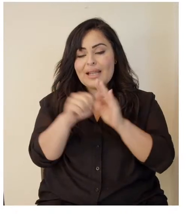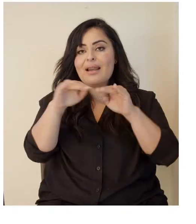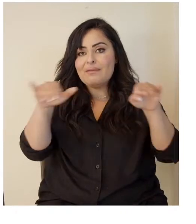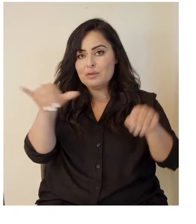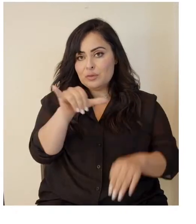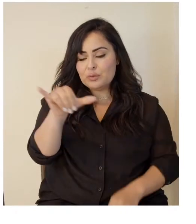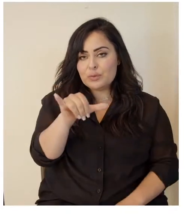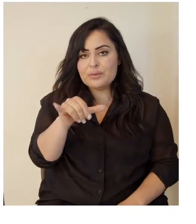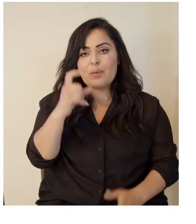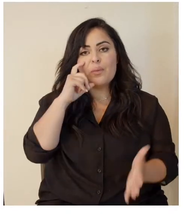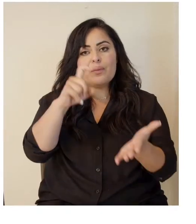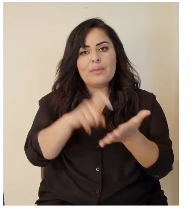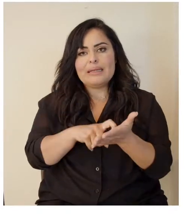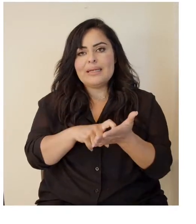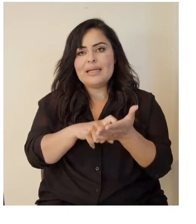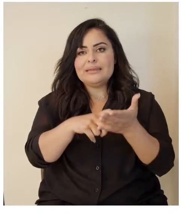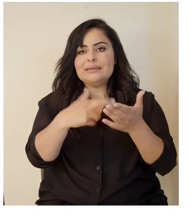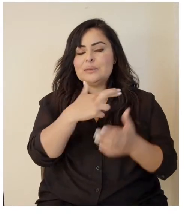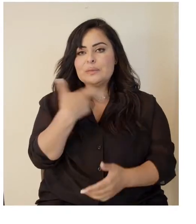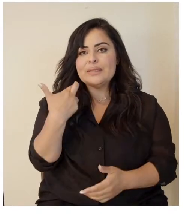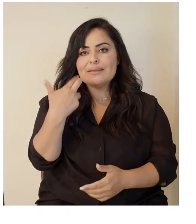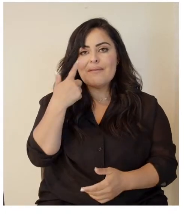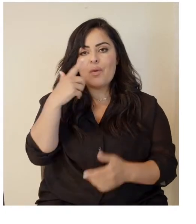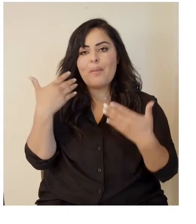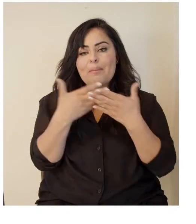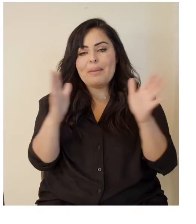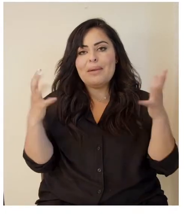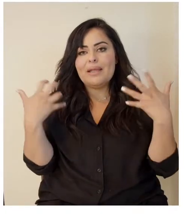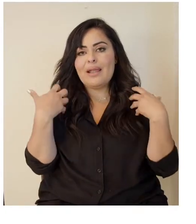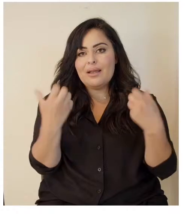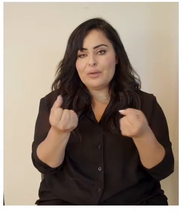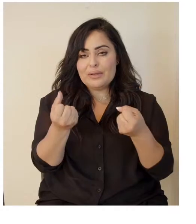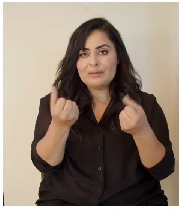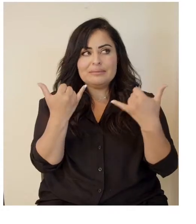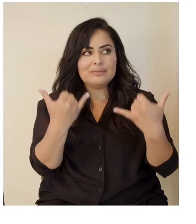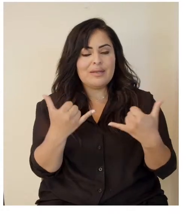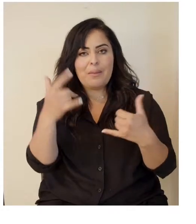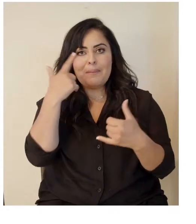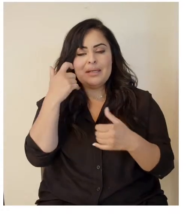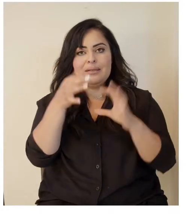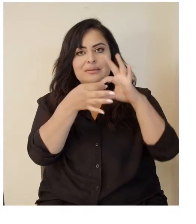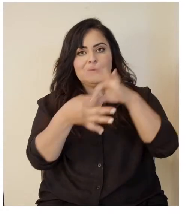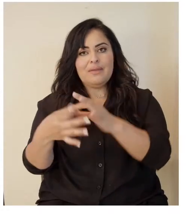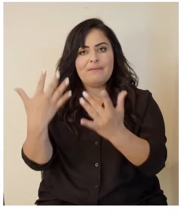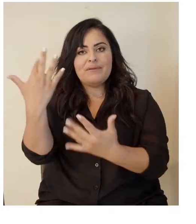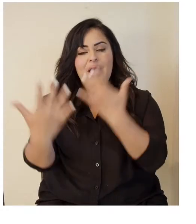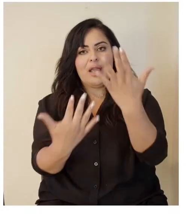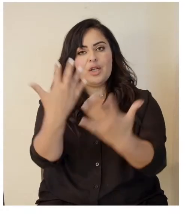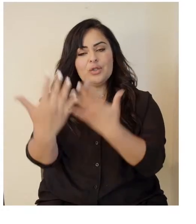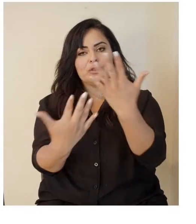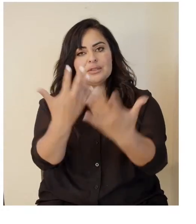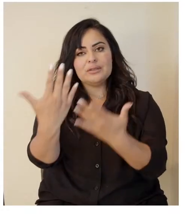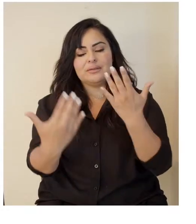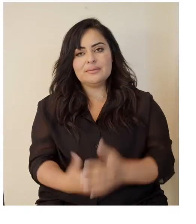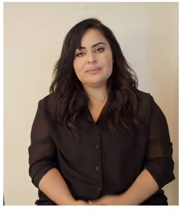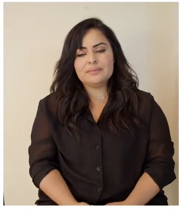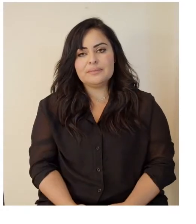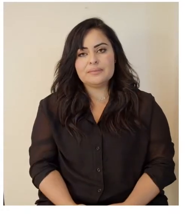Davis, recognizing the substantial risks to public health due to the impacts of the critical fire events. There's a